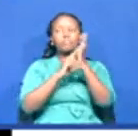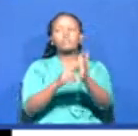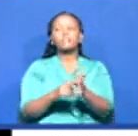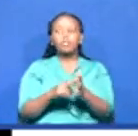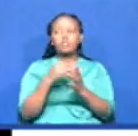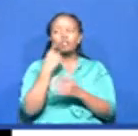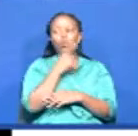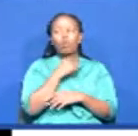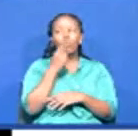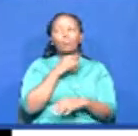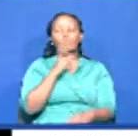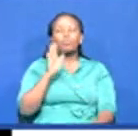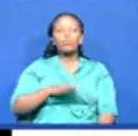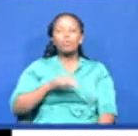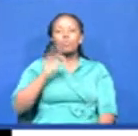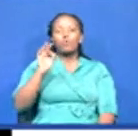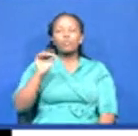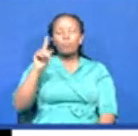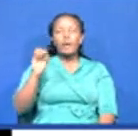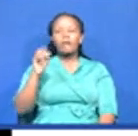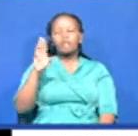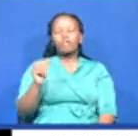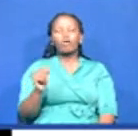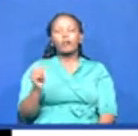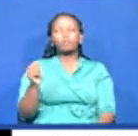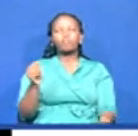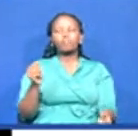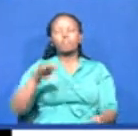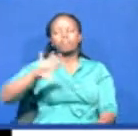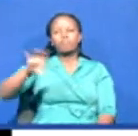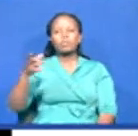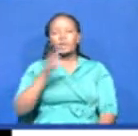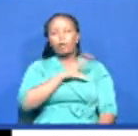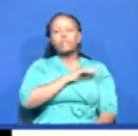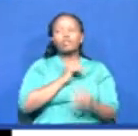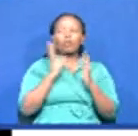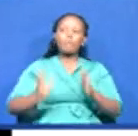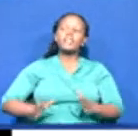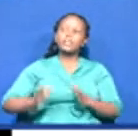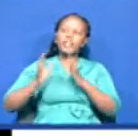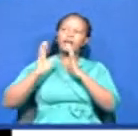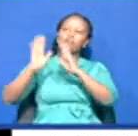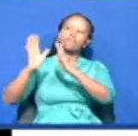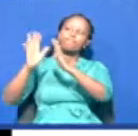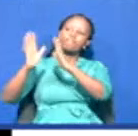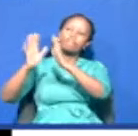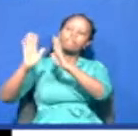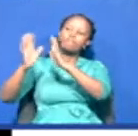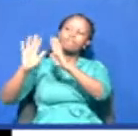Flora Moroa, the County Commissioner, Nairobi County. A round of applause.